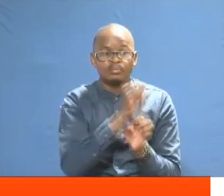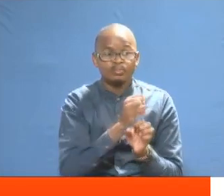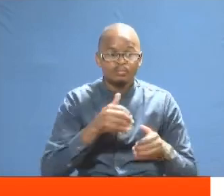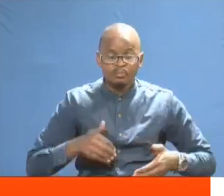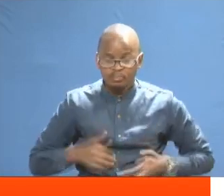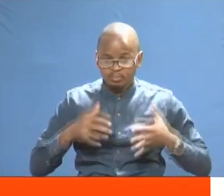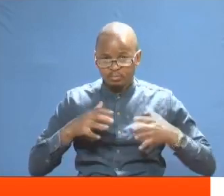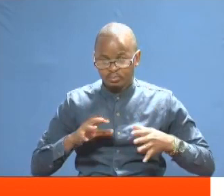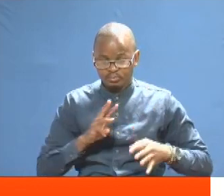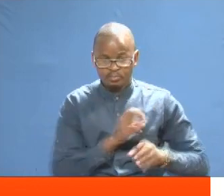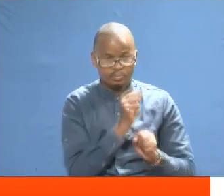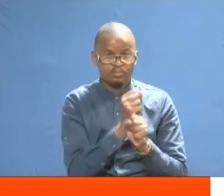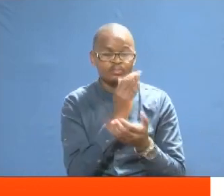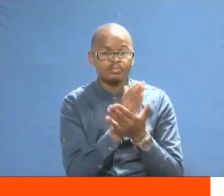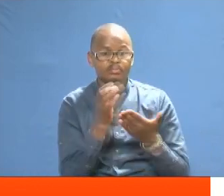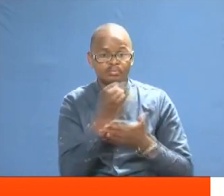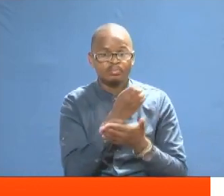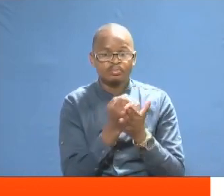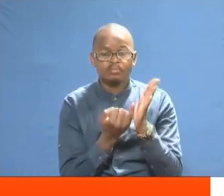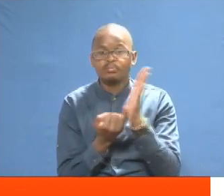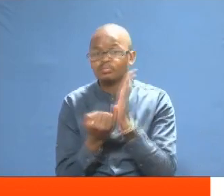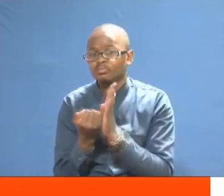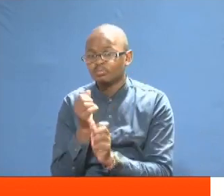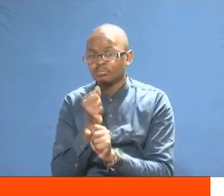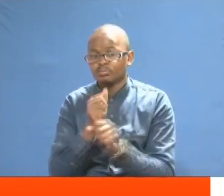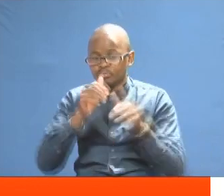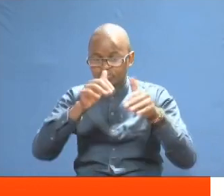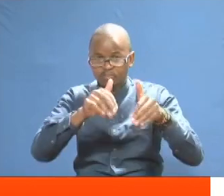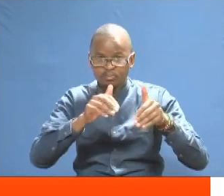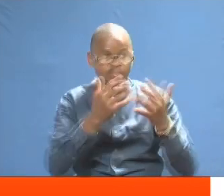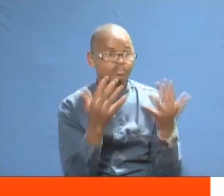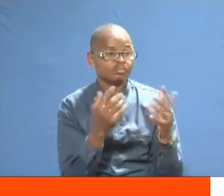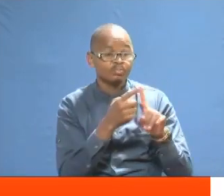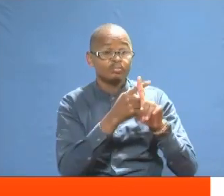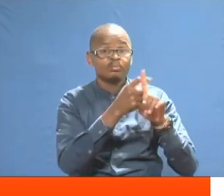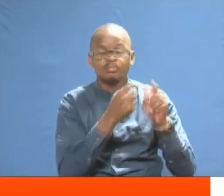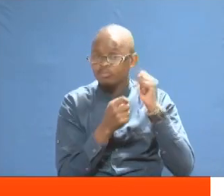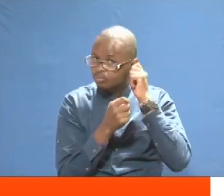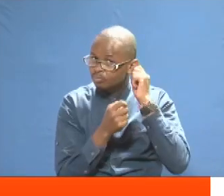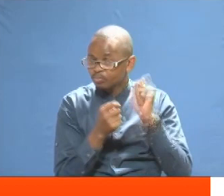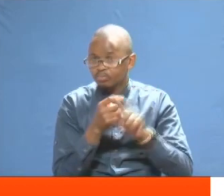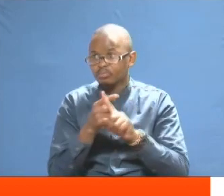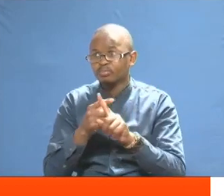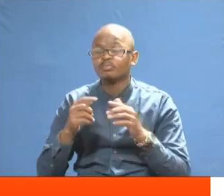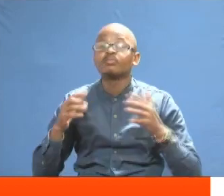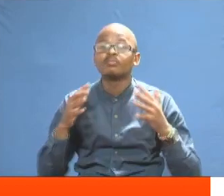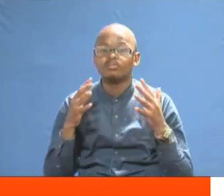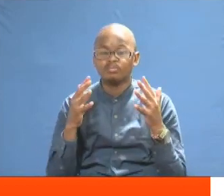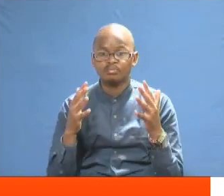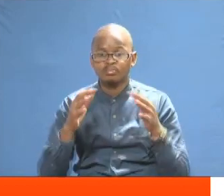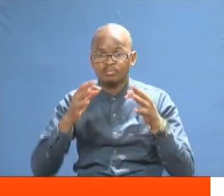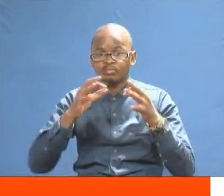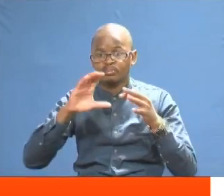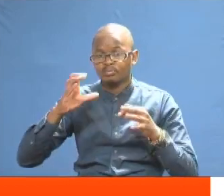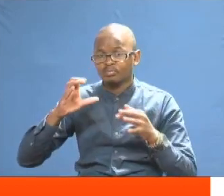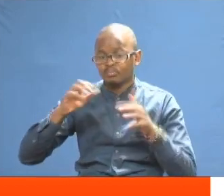the young people. We need to ensure the economy improves. We need to ensure farmers, because where I come from largely a county